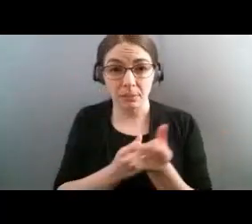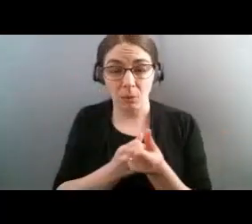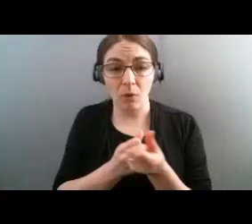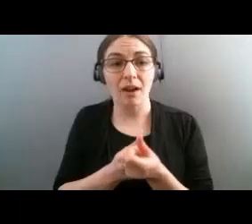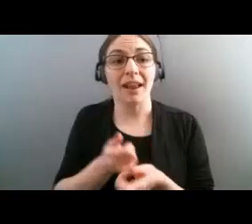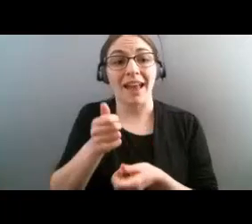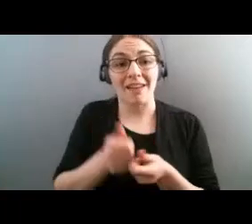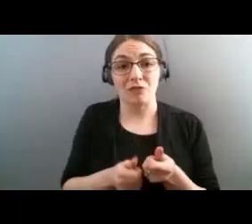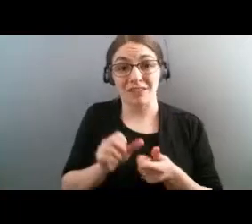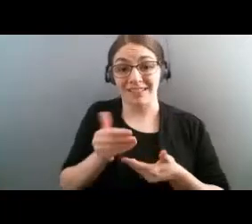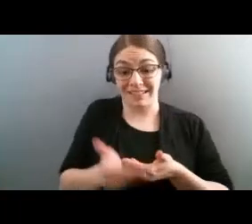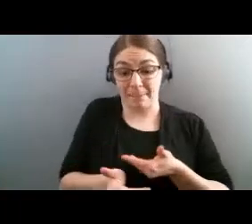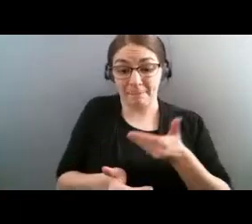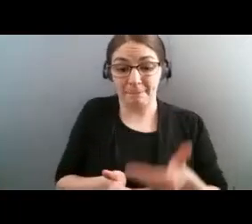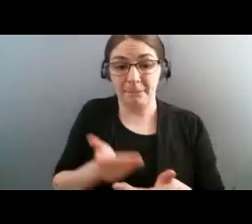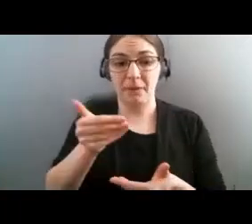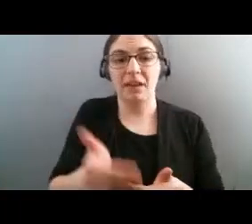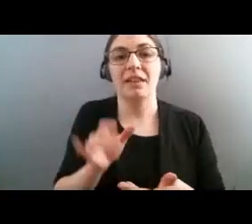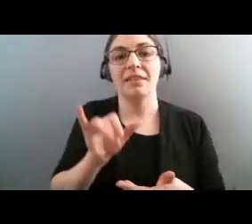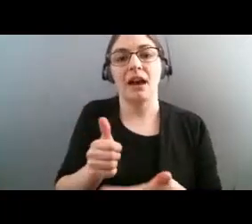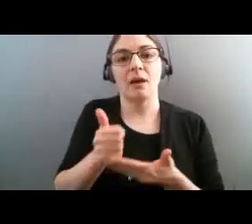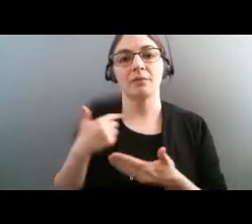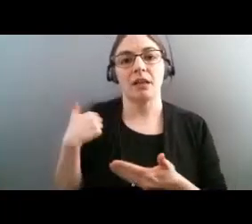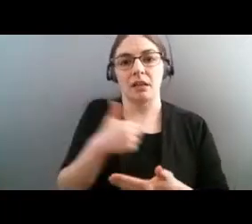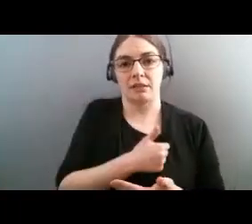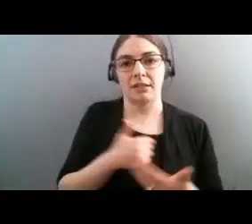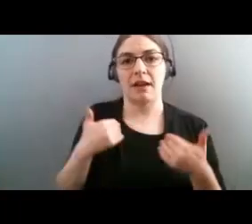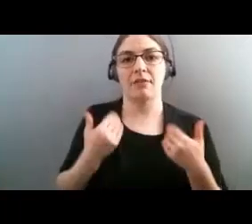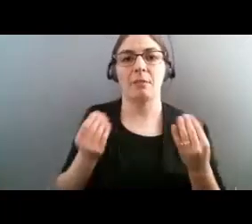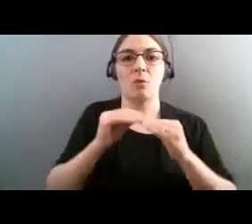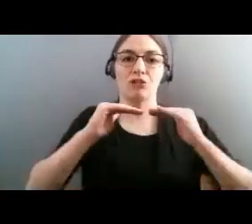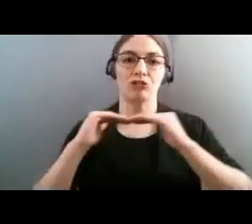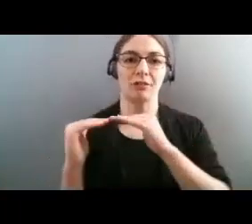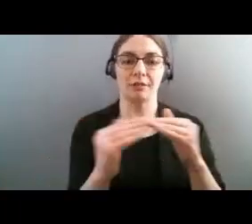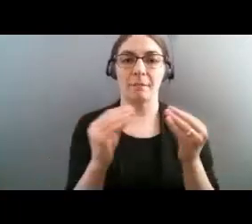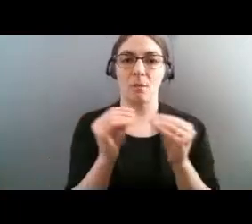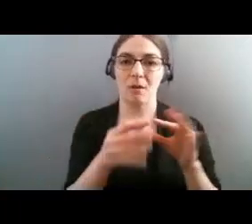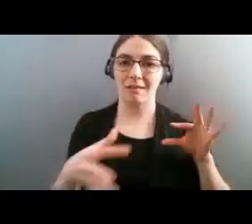more just and connected society.